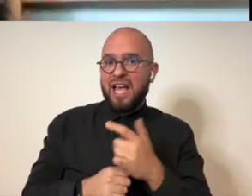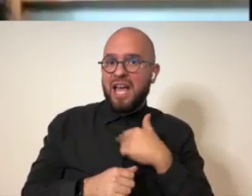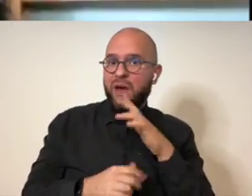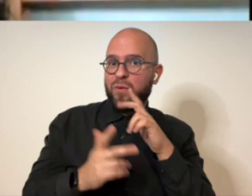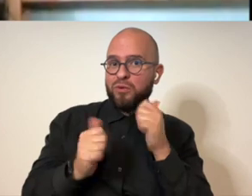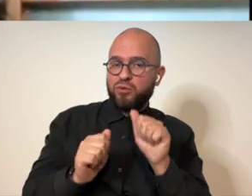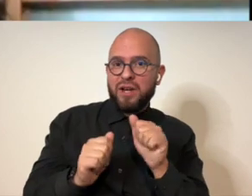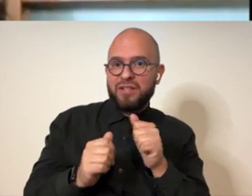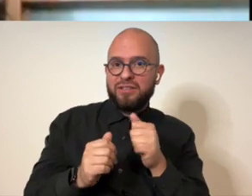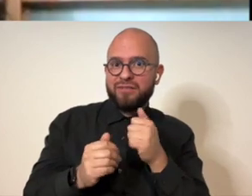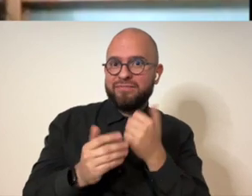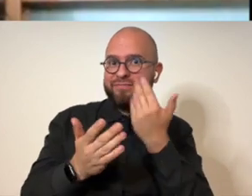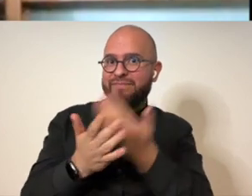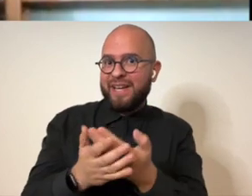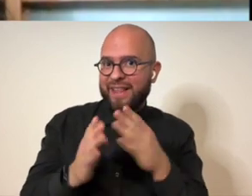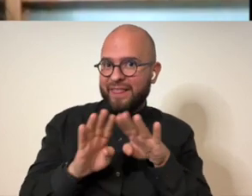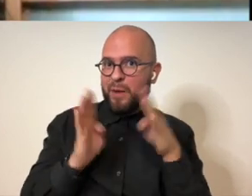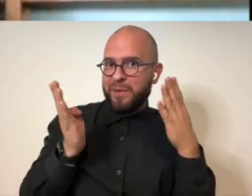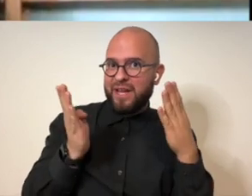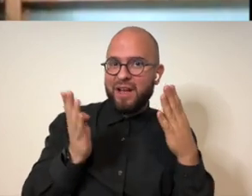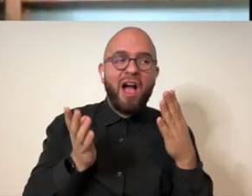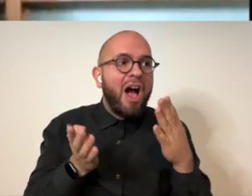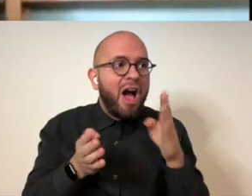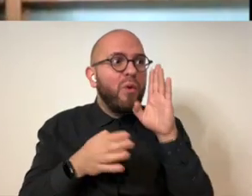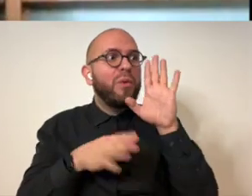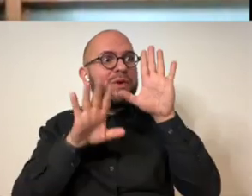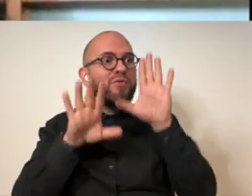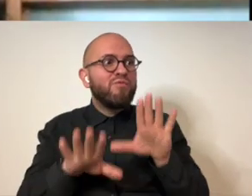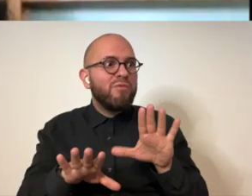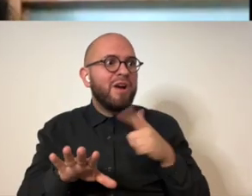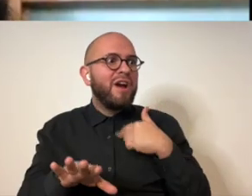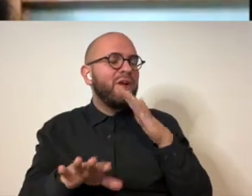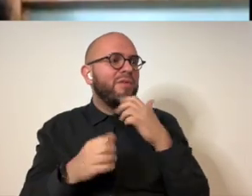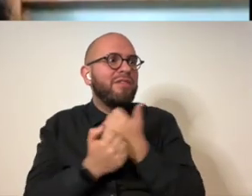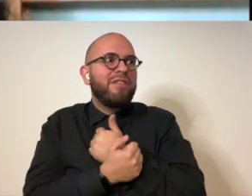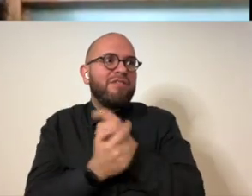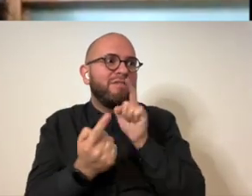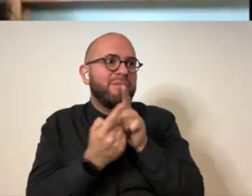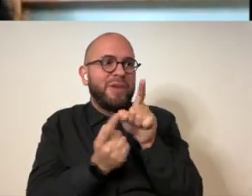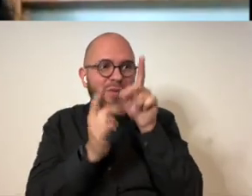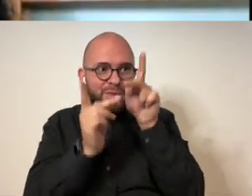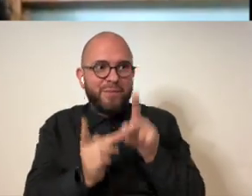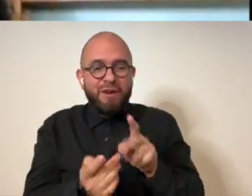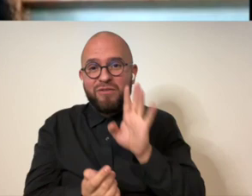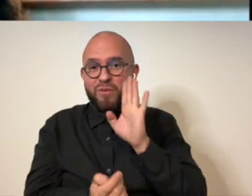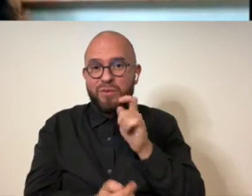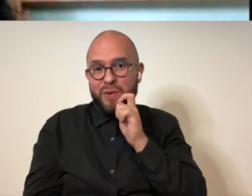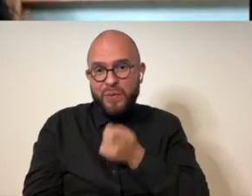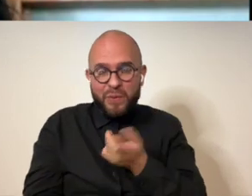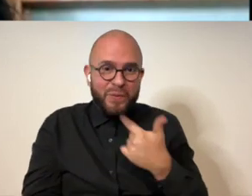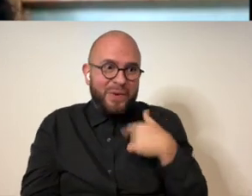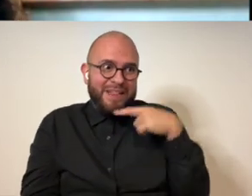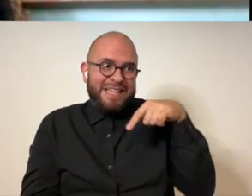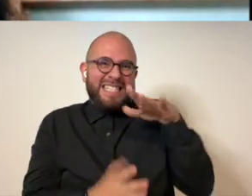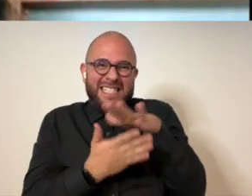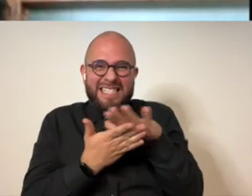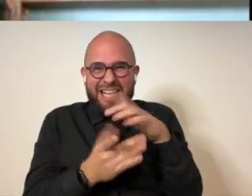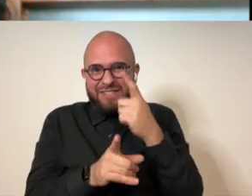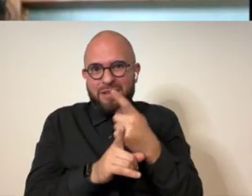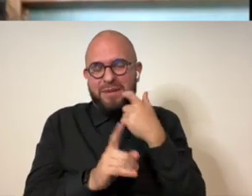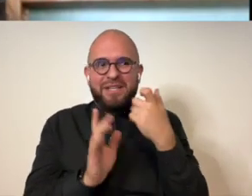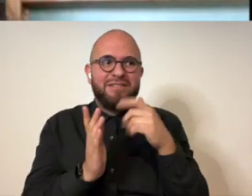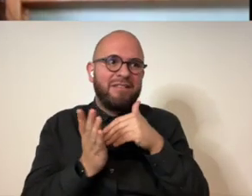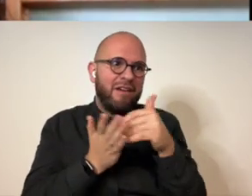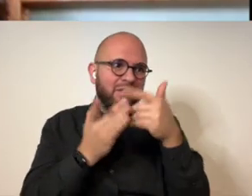great oh we love to meet you in person they're really cool i mean this is this is nice because a lot of times the artists are all